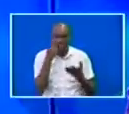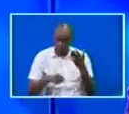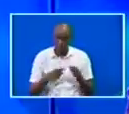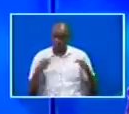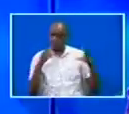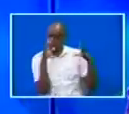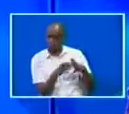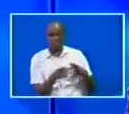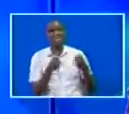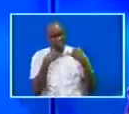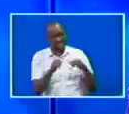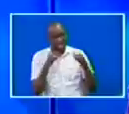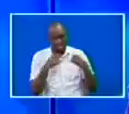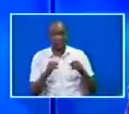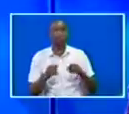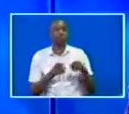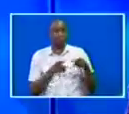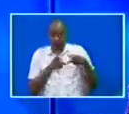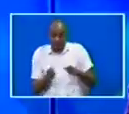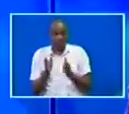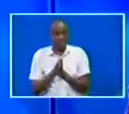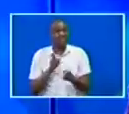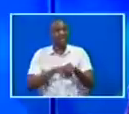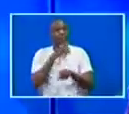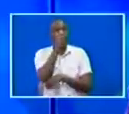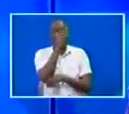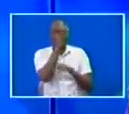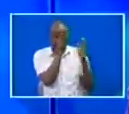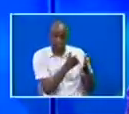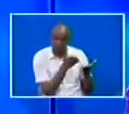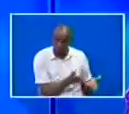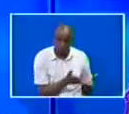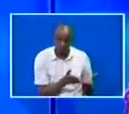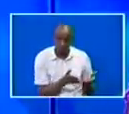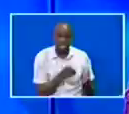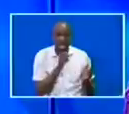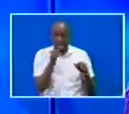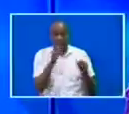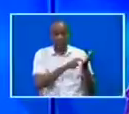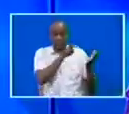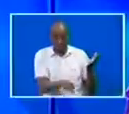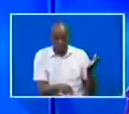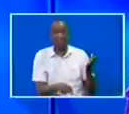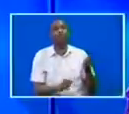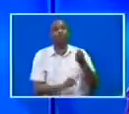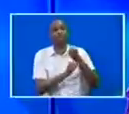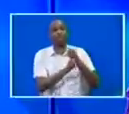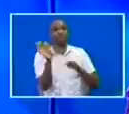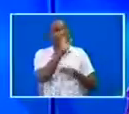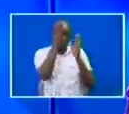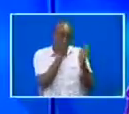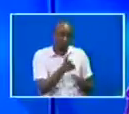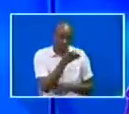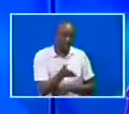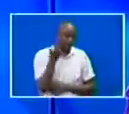opponent's efforts of ganging up on him after the ODM candidate Nassir Dolal stepped down in favour of Wiper candidate